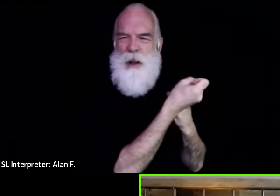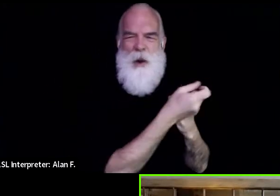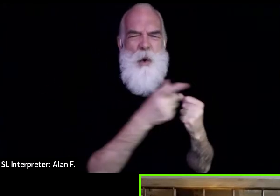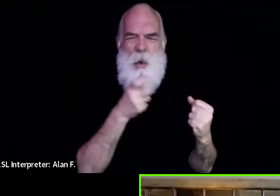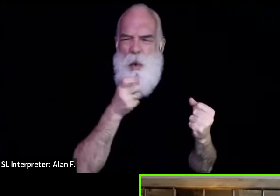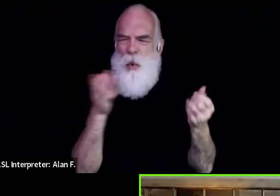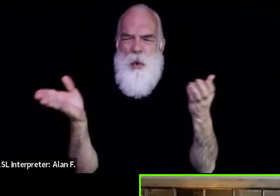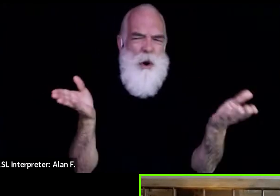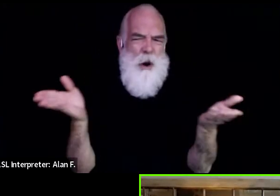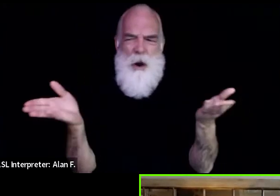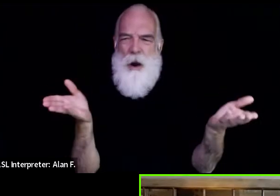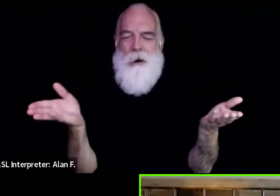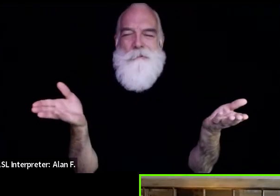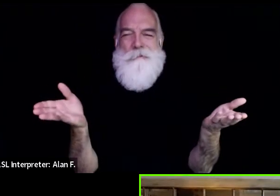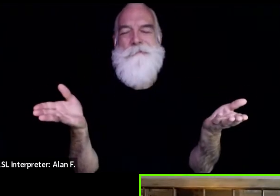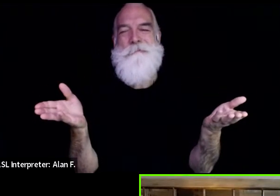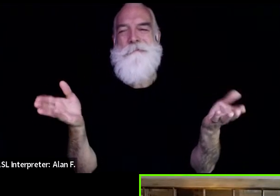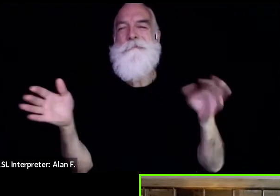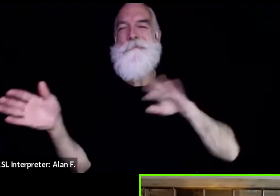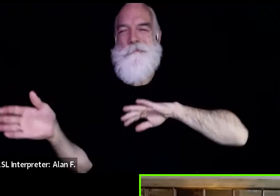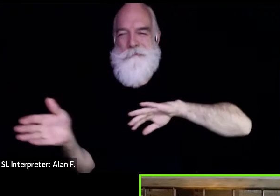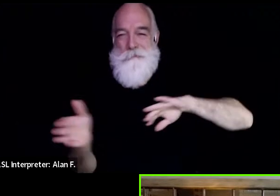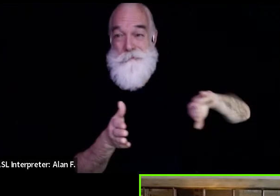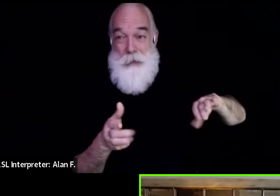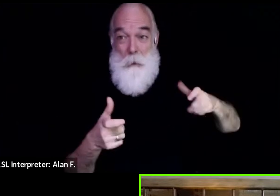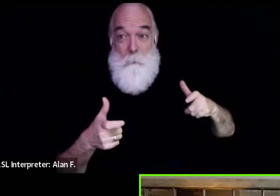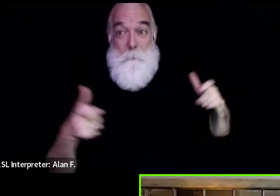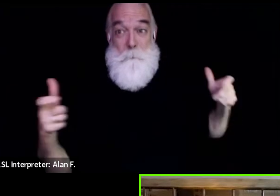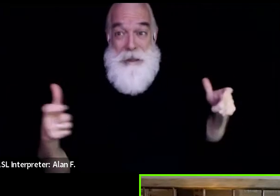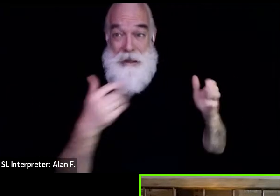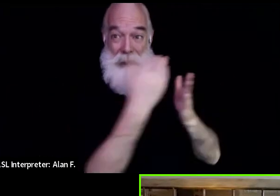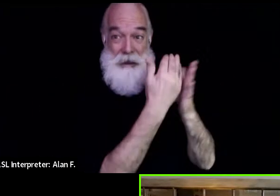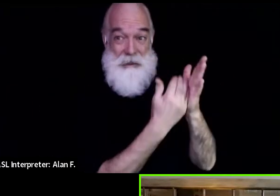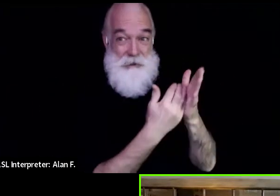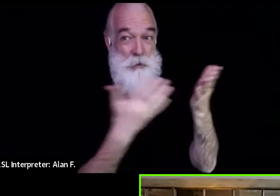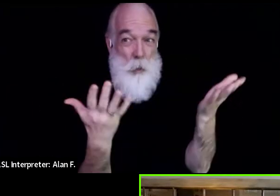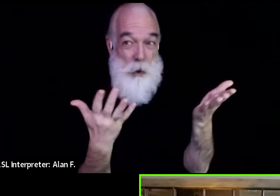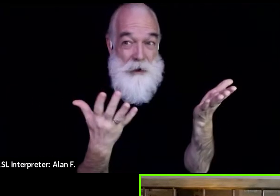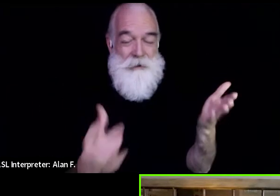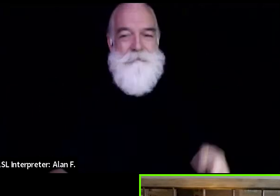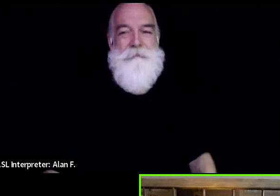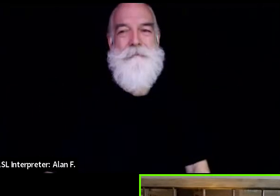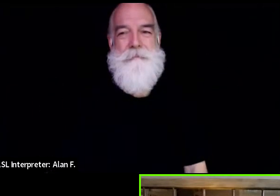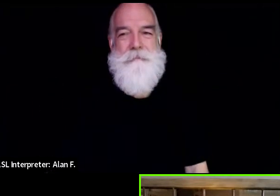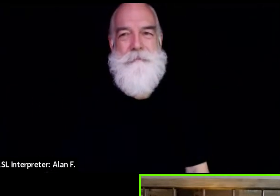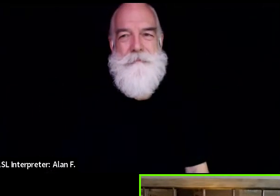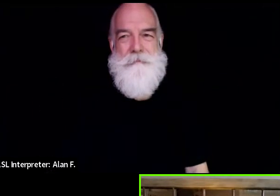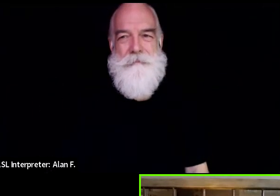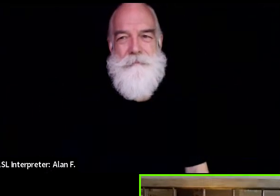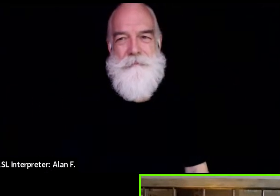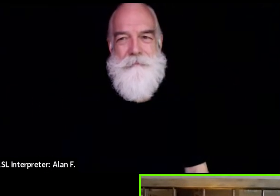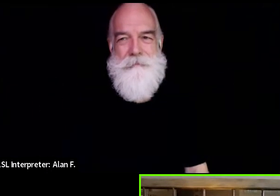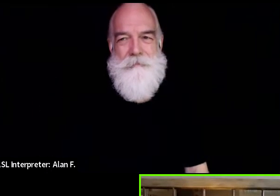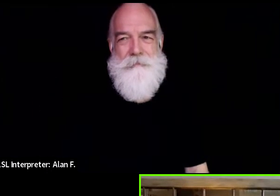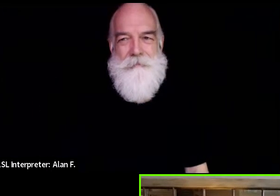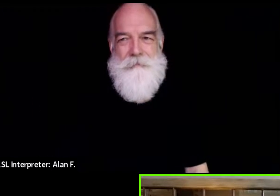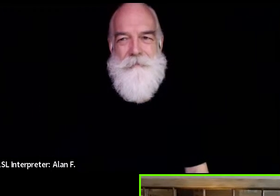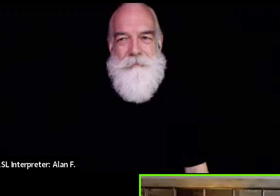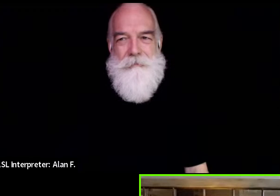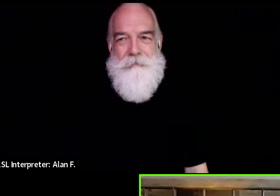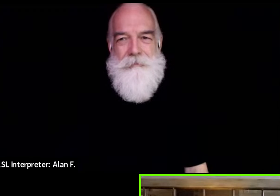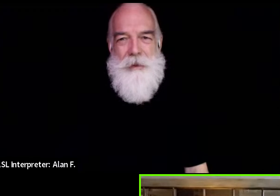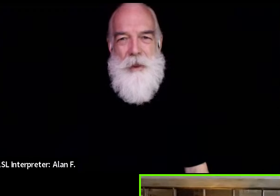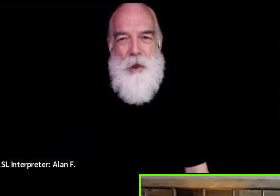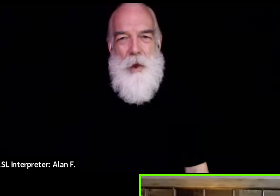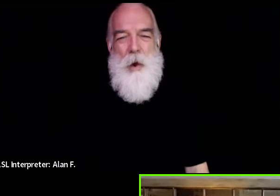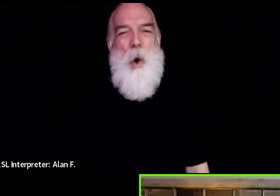bigger lesson was that there had to be direct engagement with our